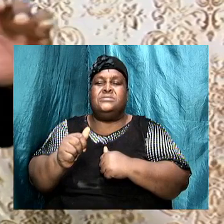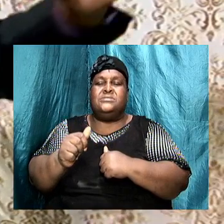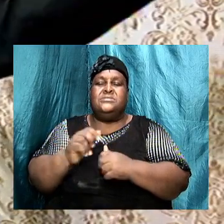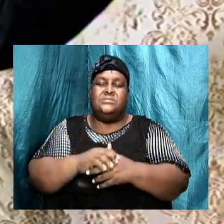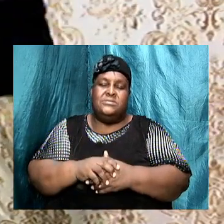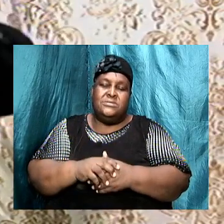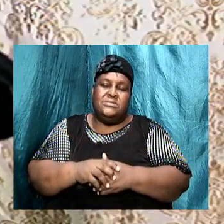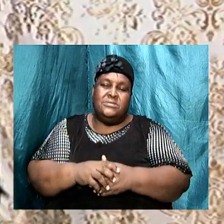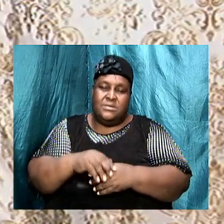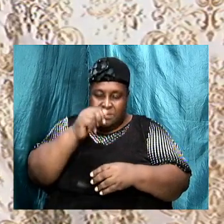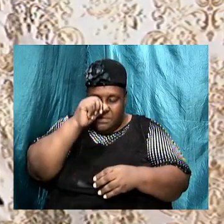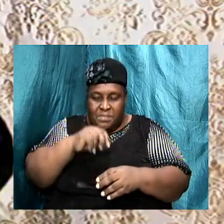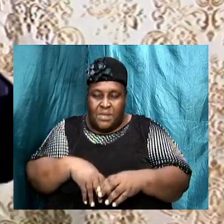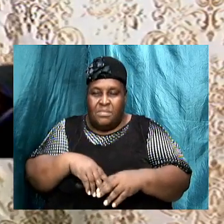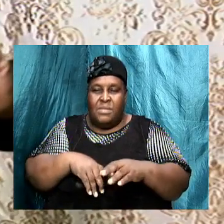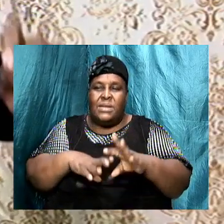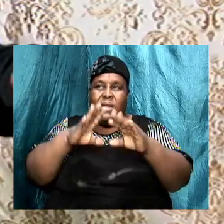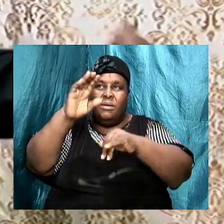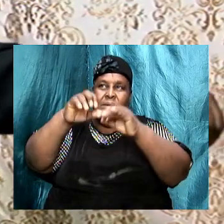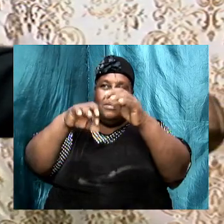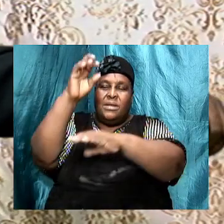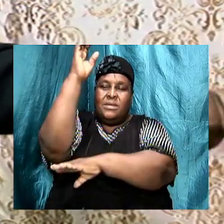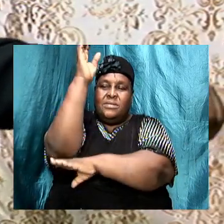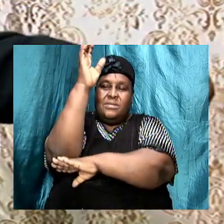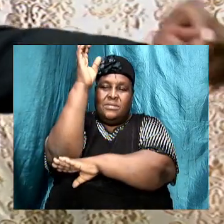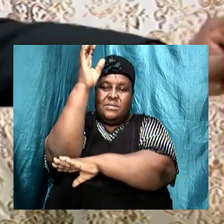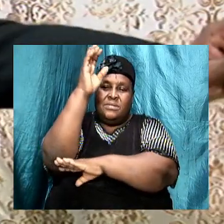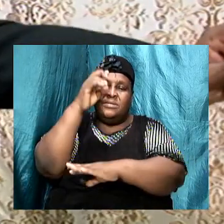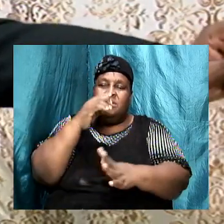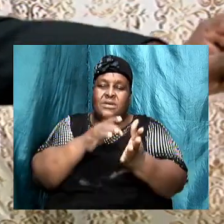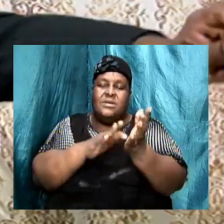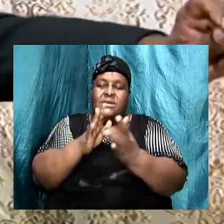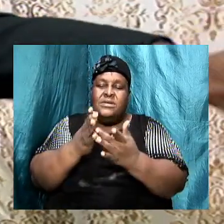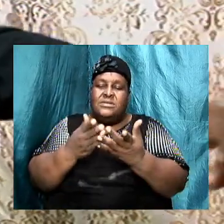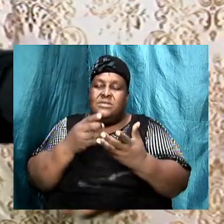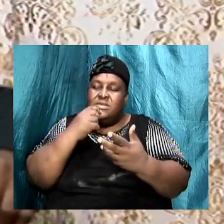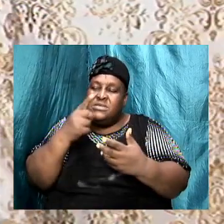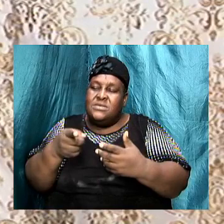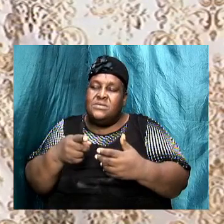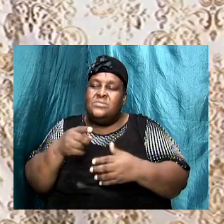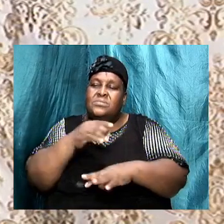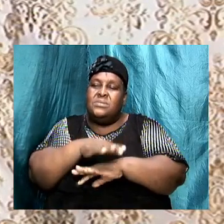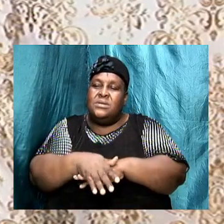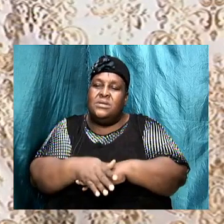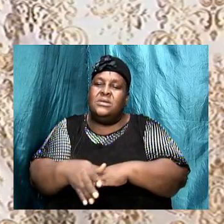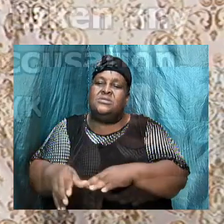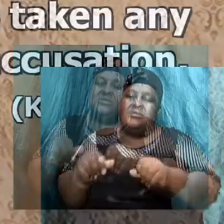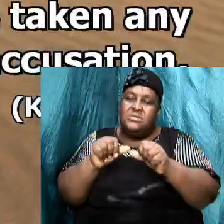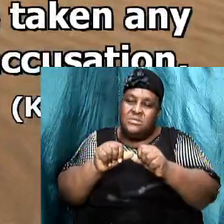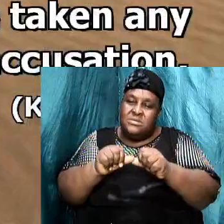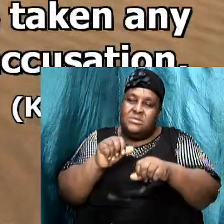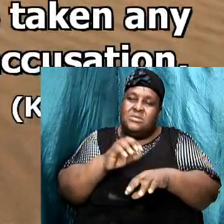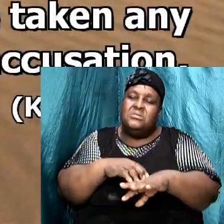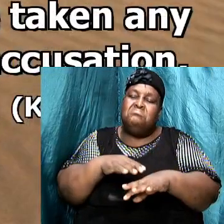Jesus, as he was passing, he said, Zacchaeus, come down, tonight I shall come in thine house.